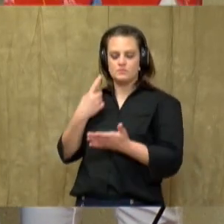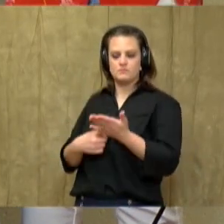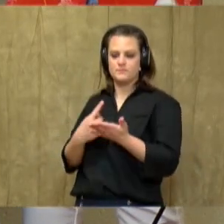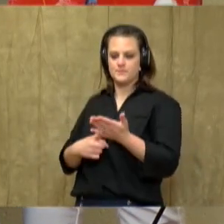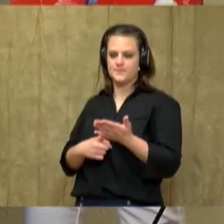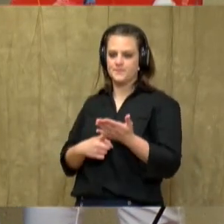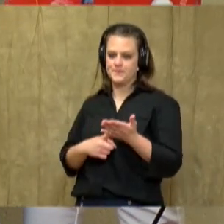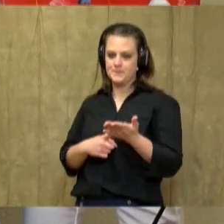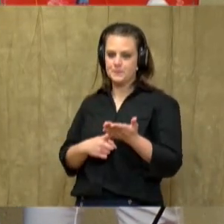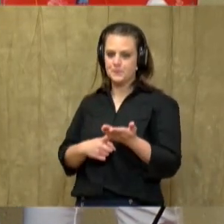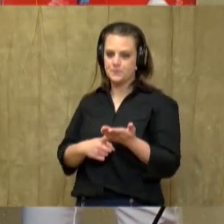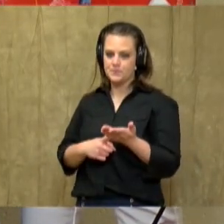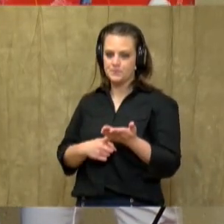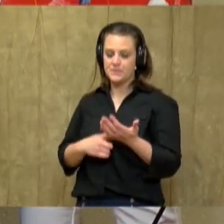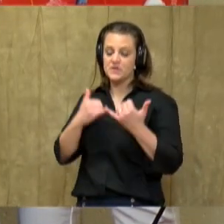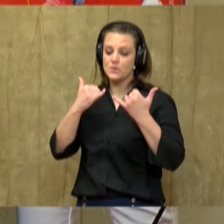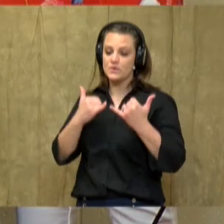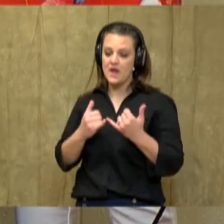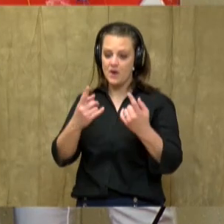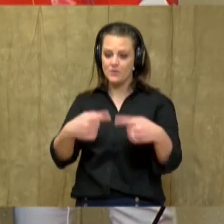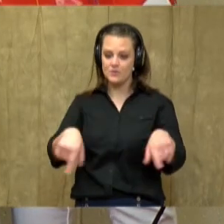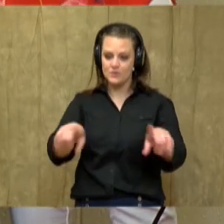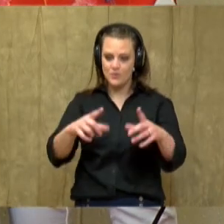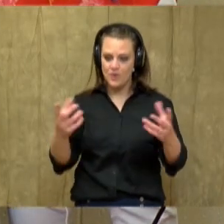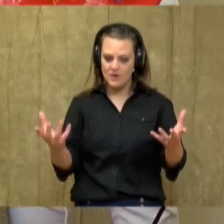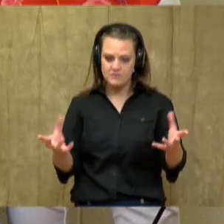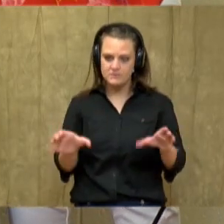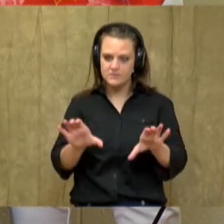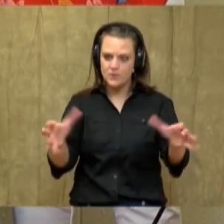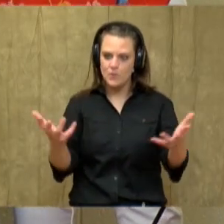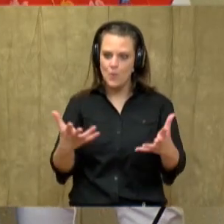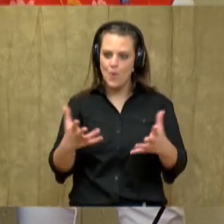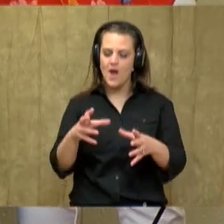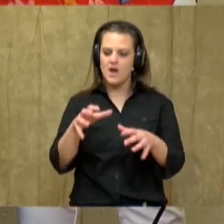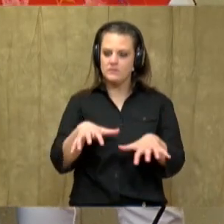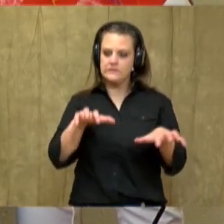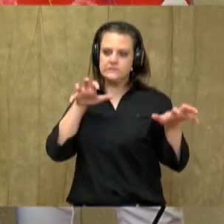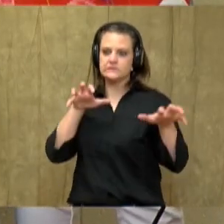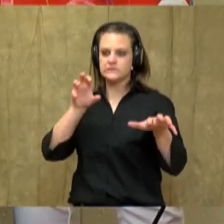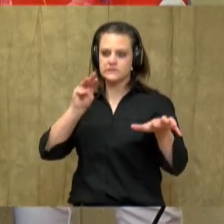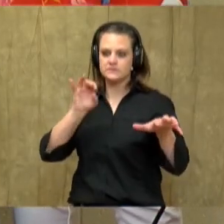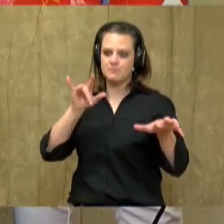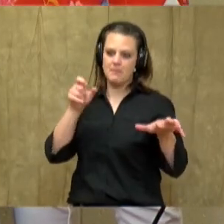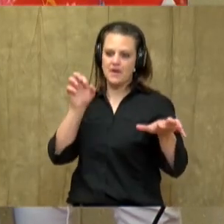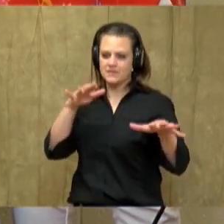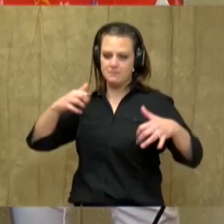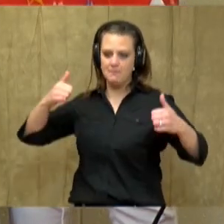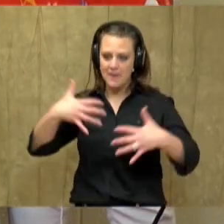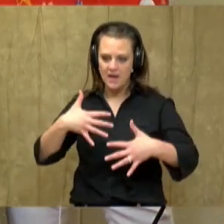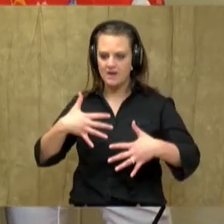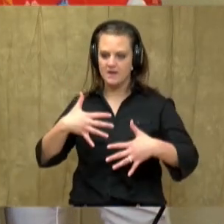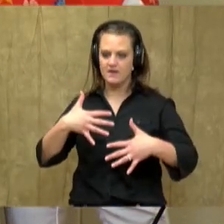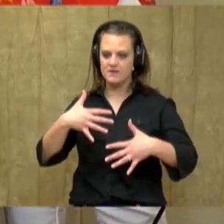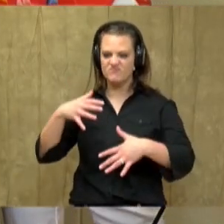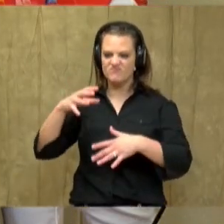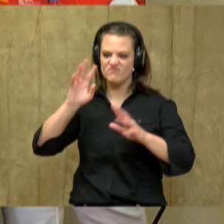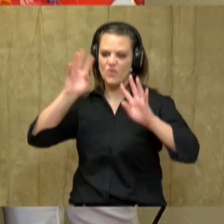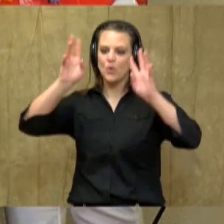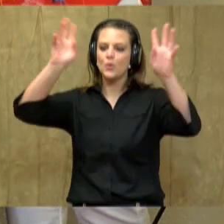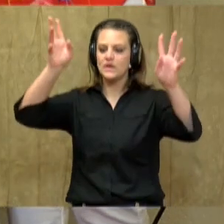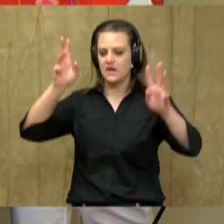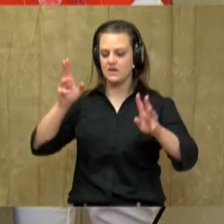today. So I want you to make your own polygon monster or creature. You can look at